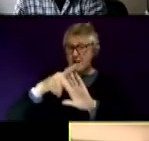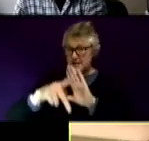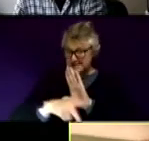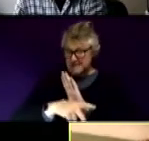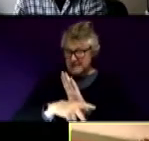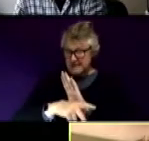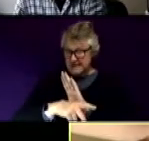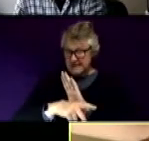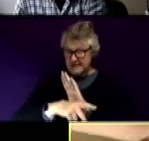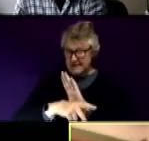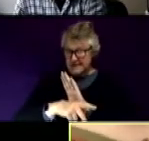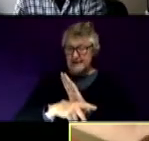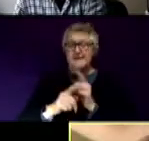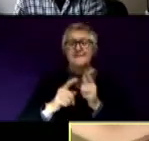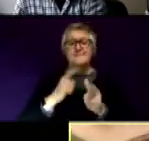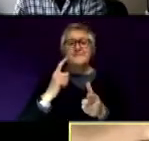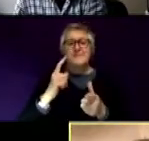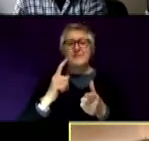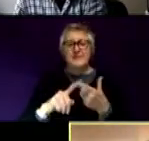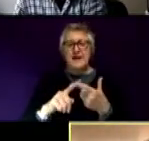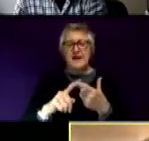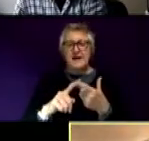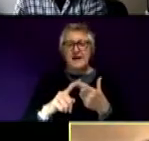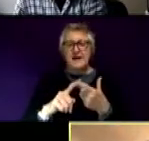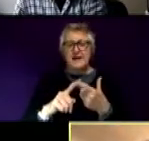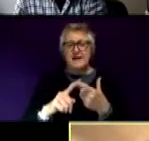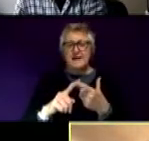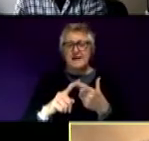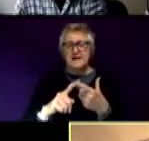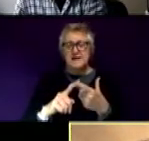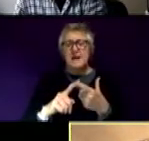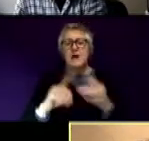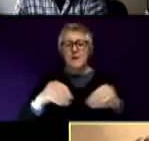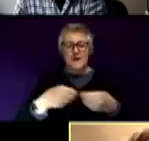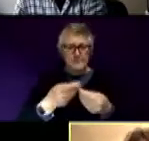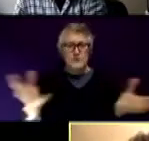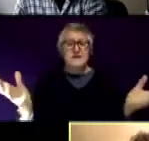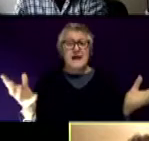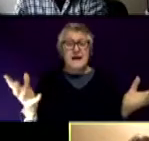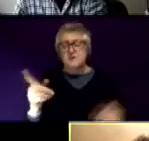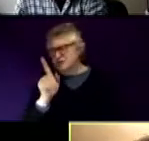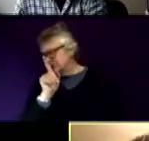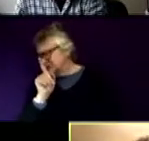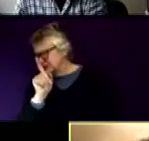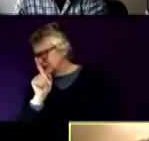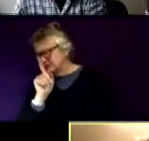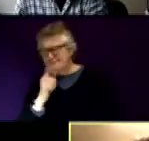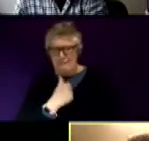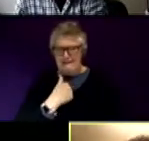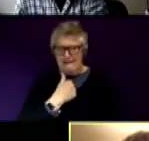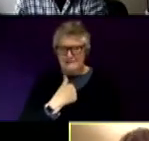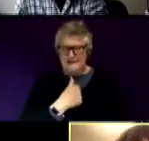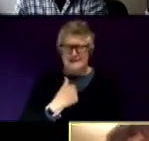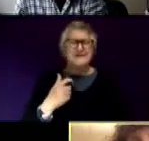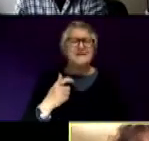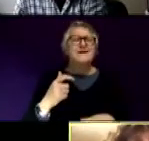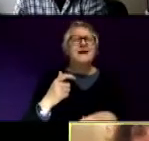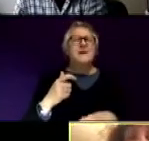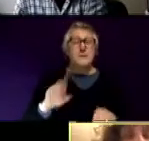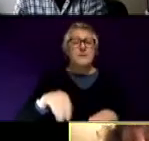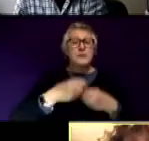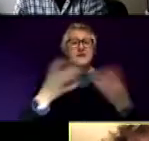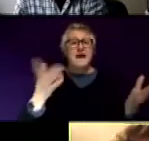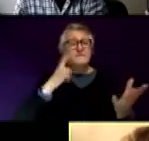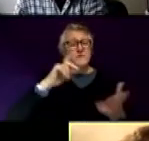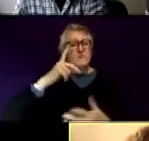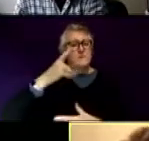we put it out for public comment. I apologize, everybody. We put it out for public